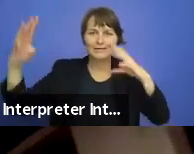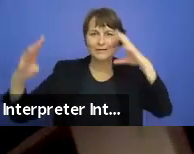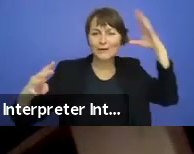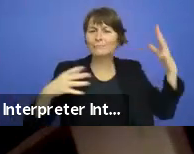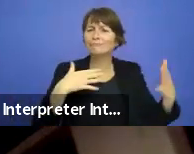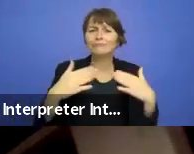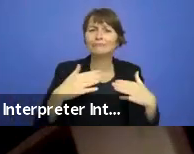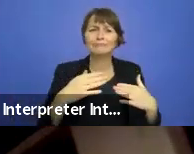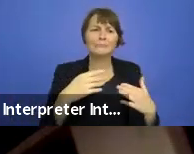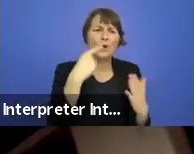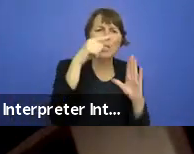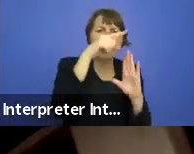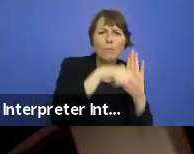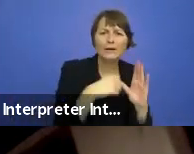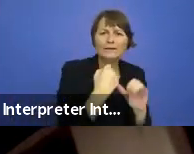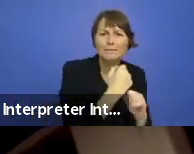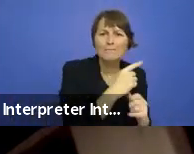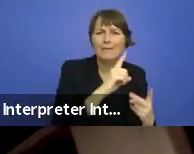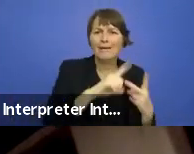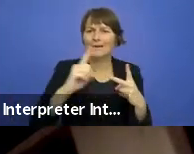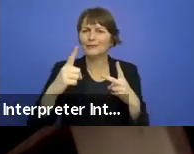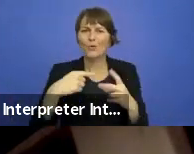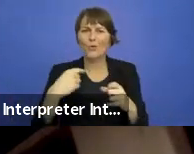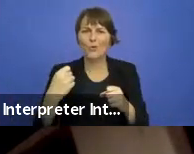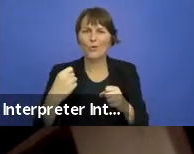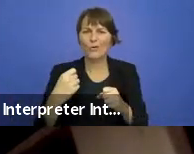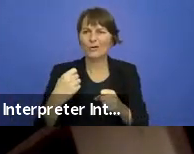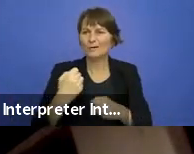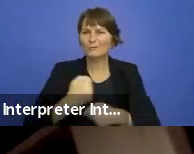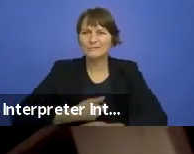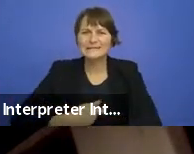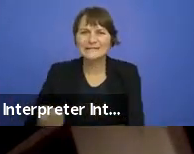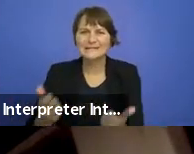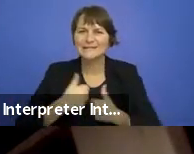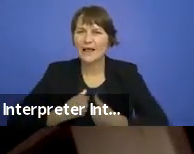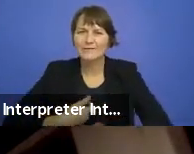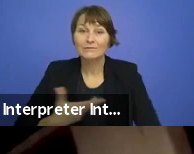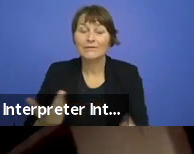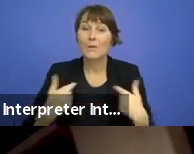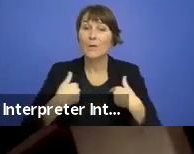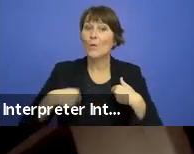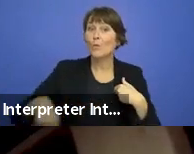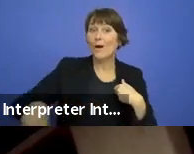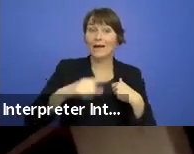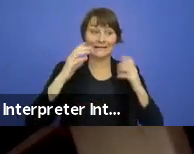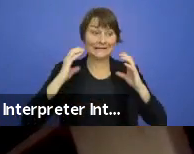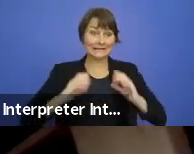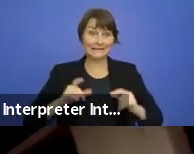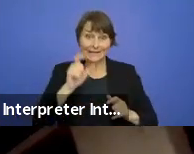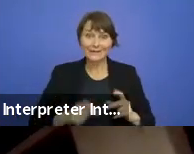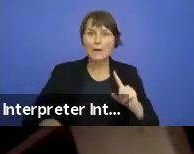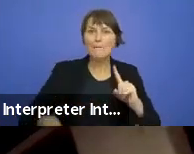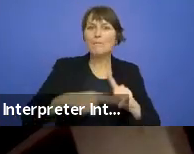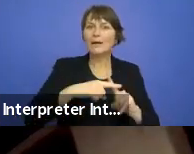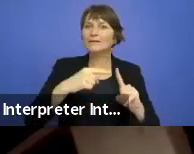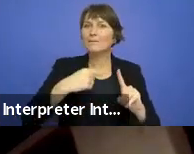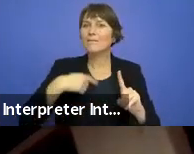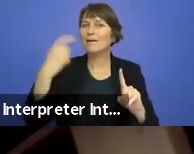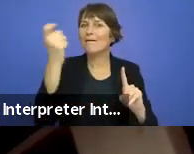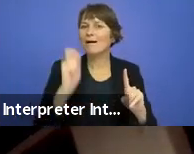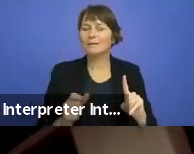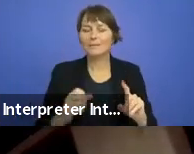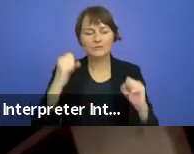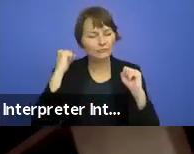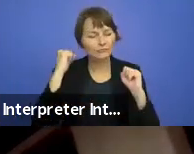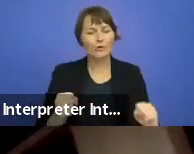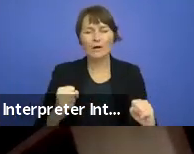creative practitioners. Because as a citizen and as an artist, I have got to keep believing in the power